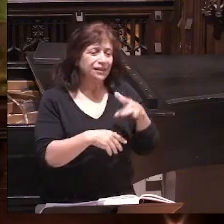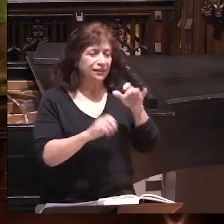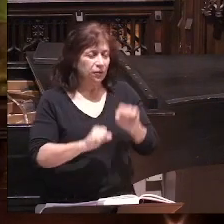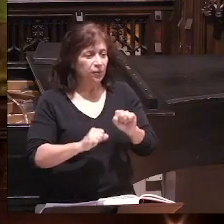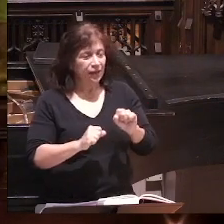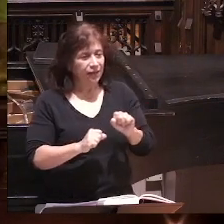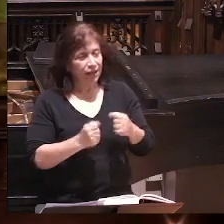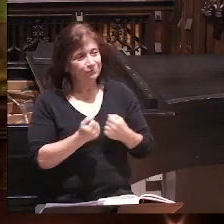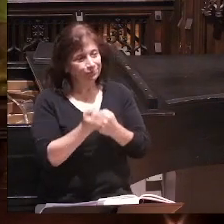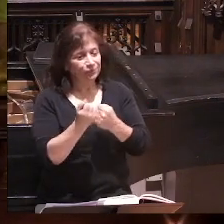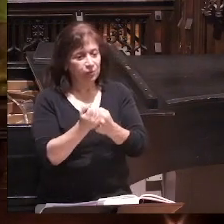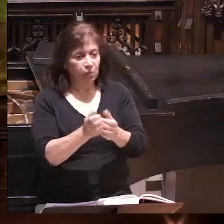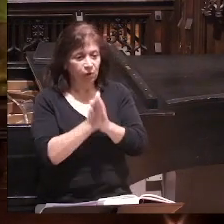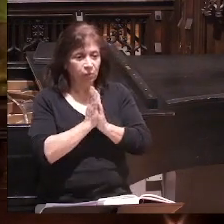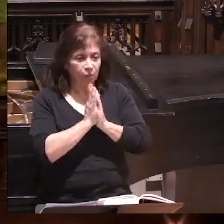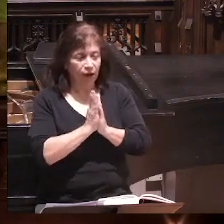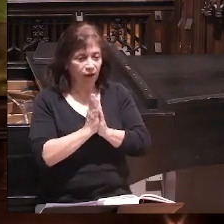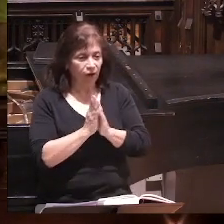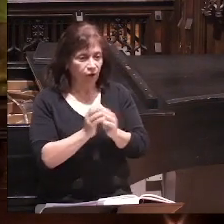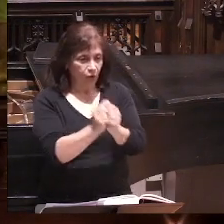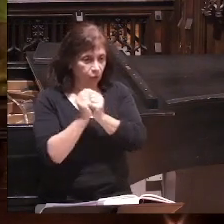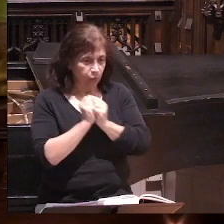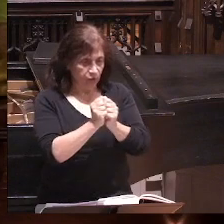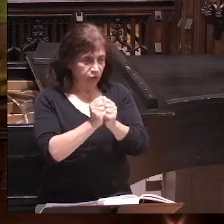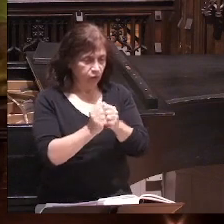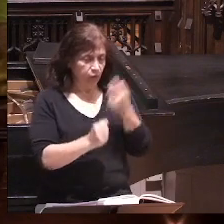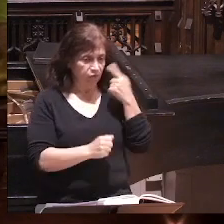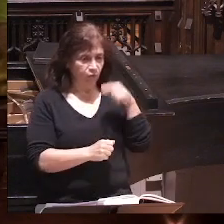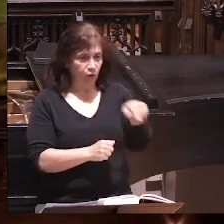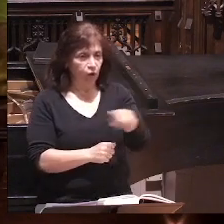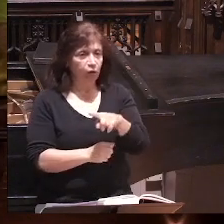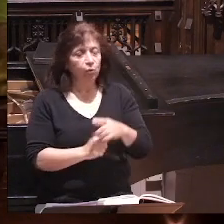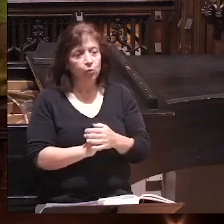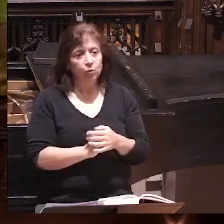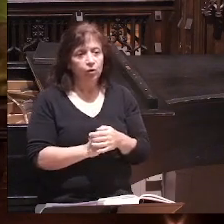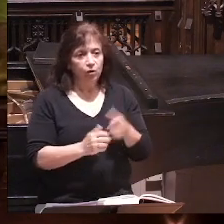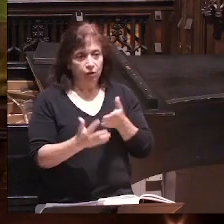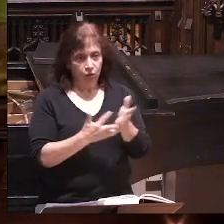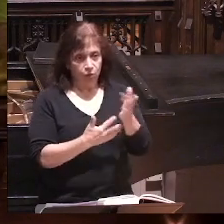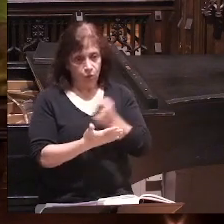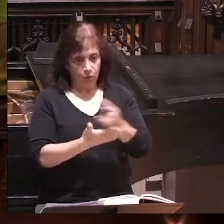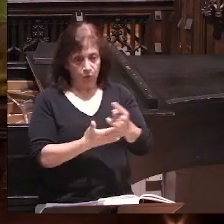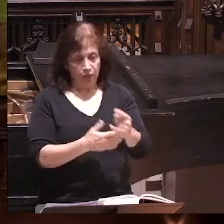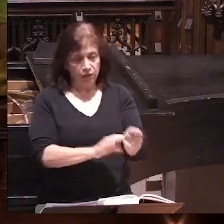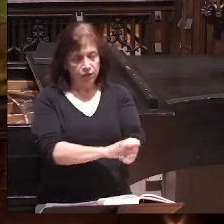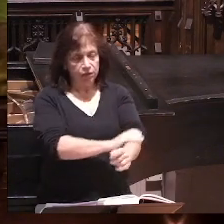be lifting in prayer with you and for you throughout the week.